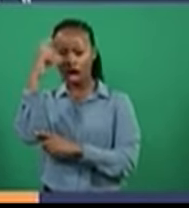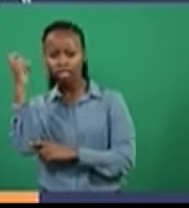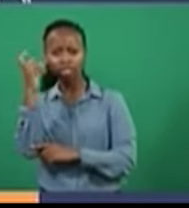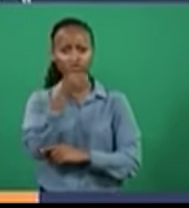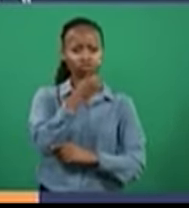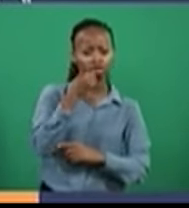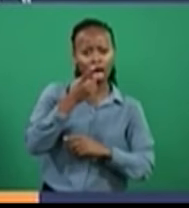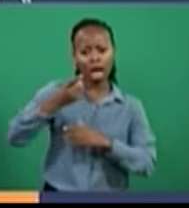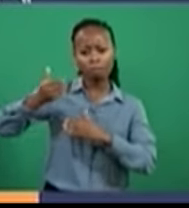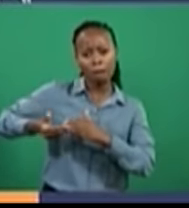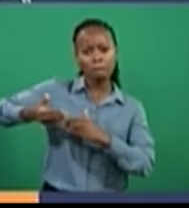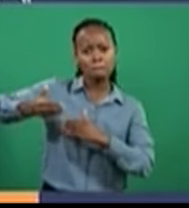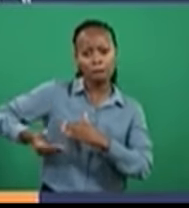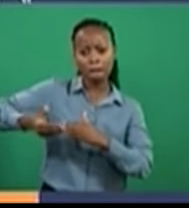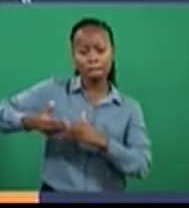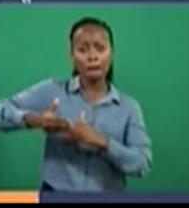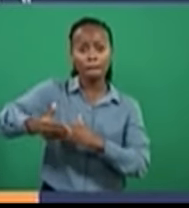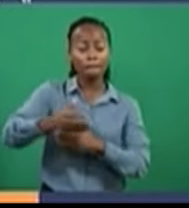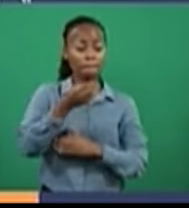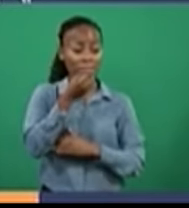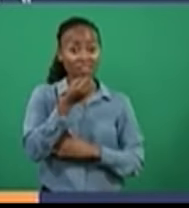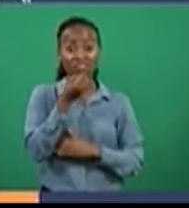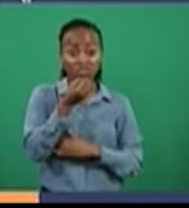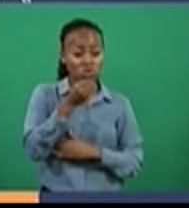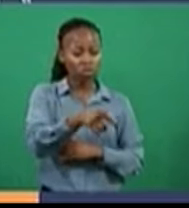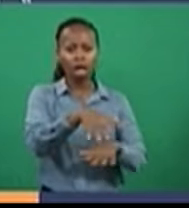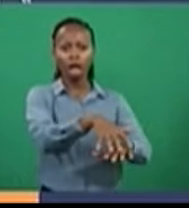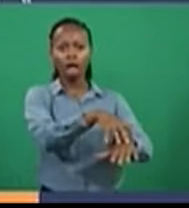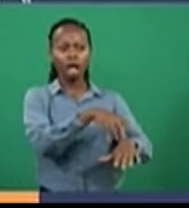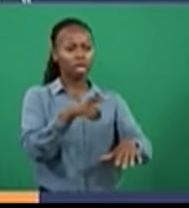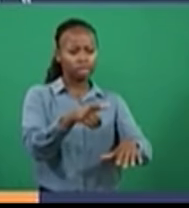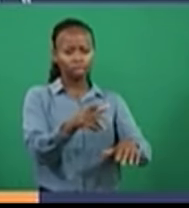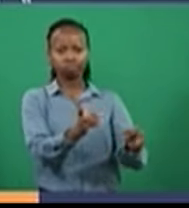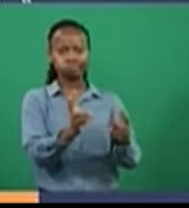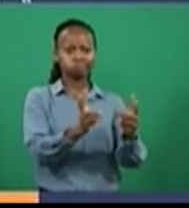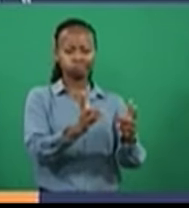which may cause food inflation to pick up again.